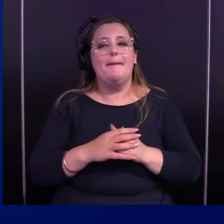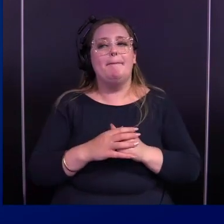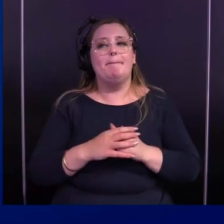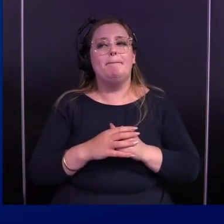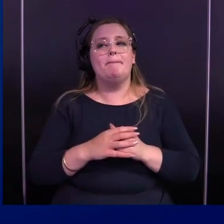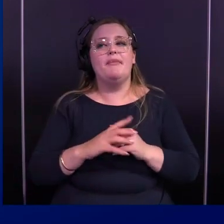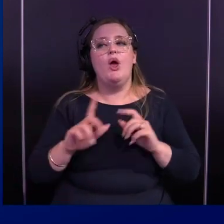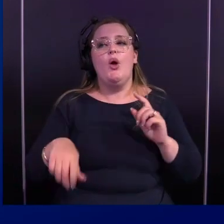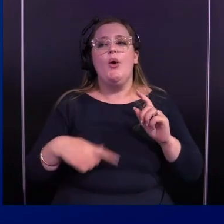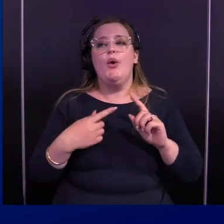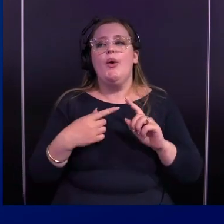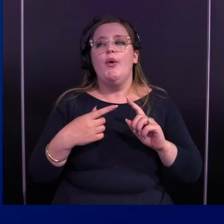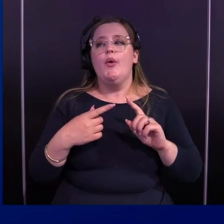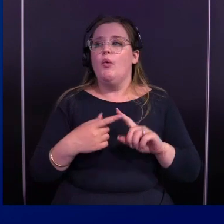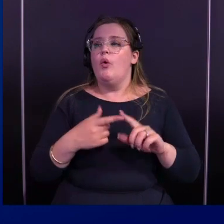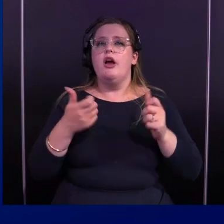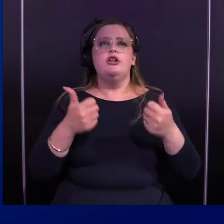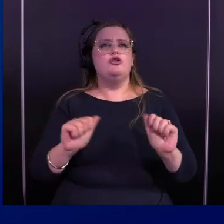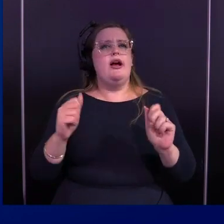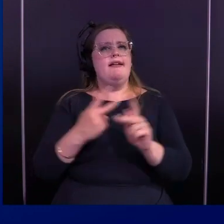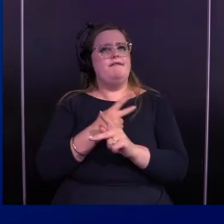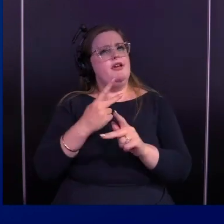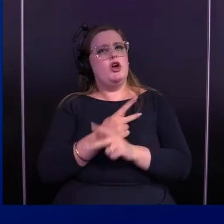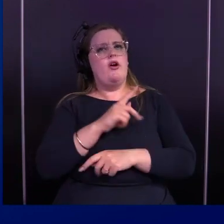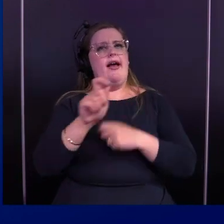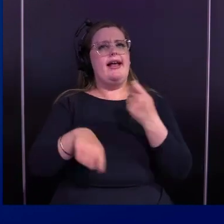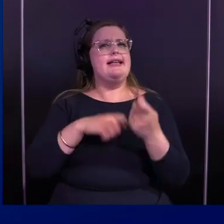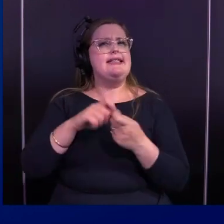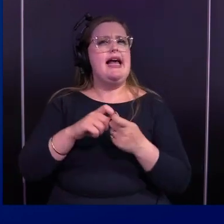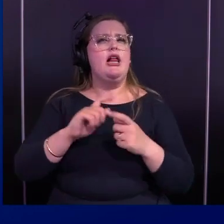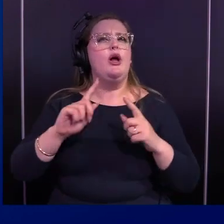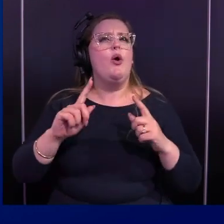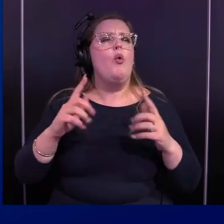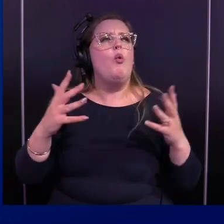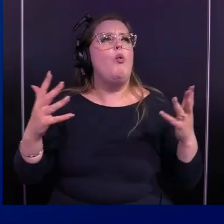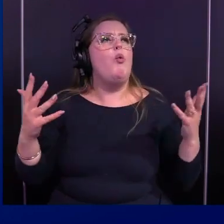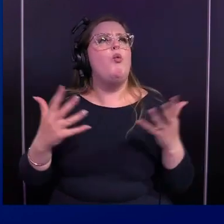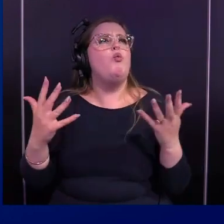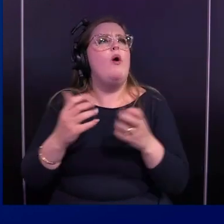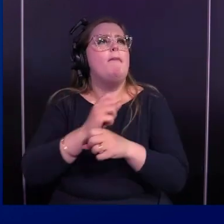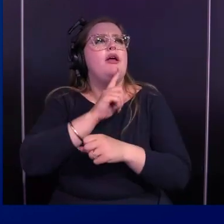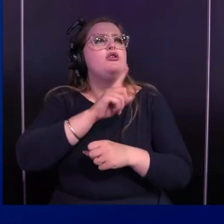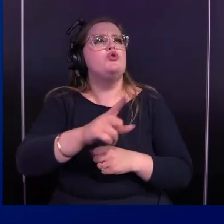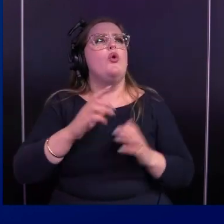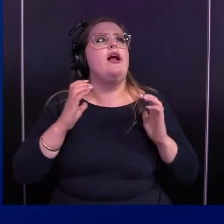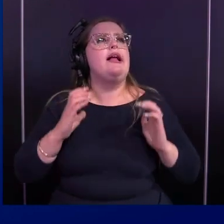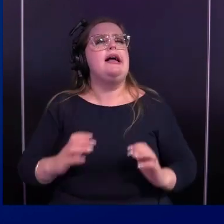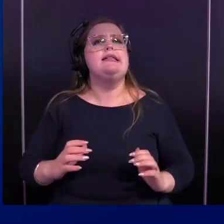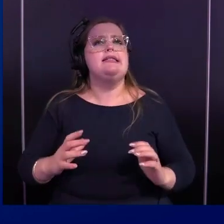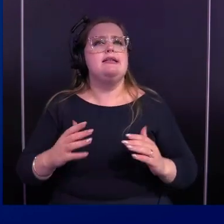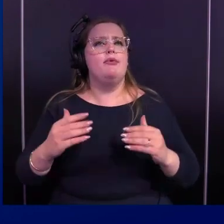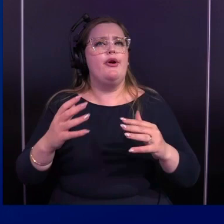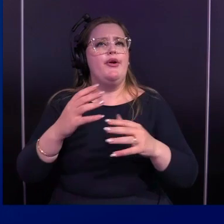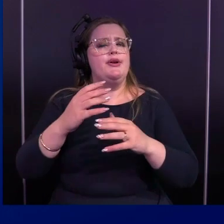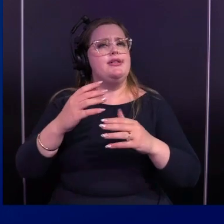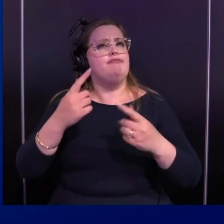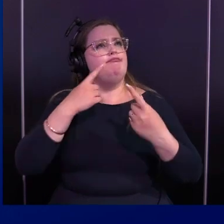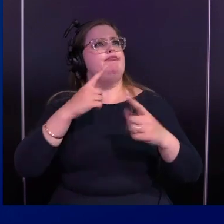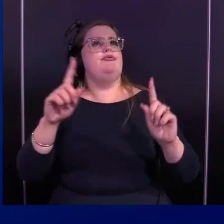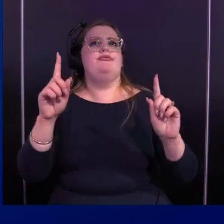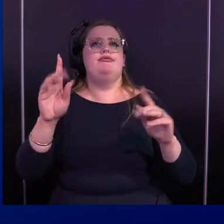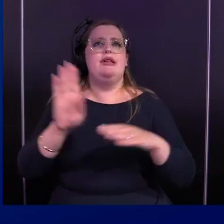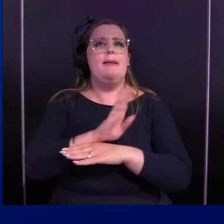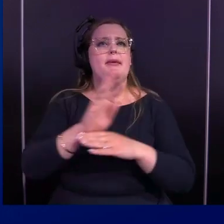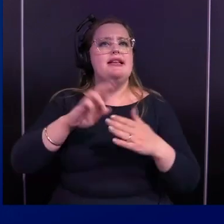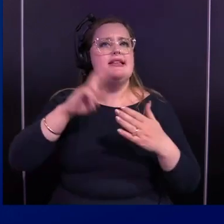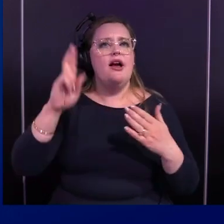when we're trying to figure out exactly what's going to make sure that our customers are getting that business outcome that they need, one